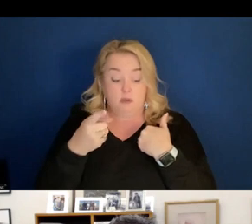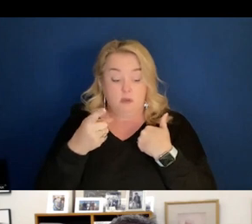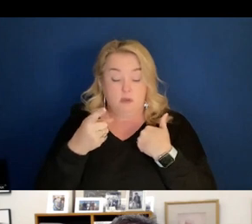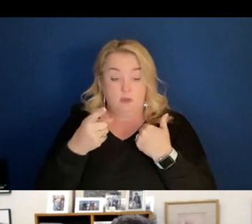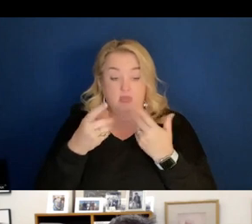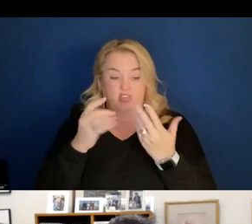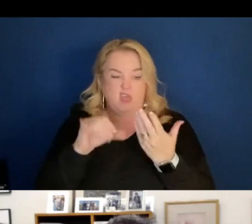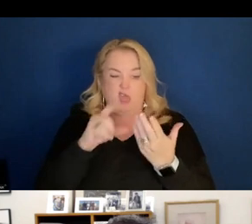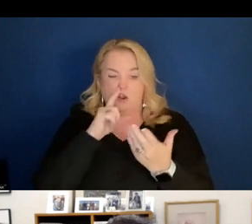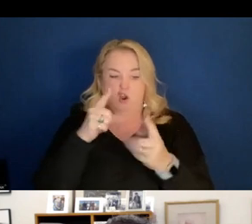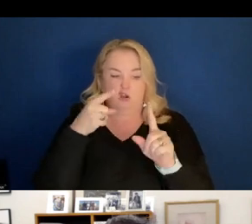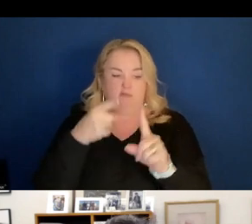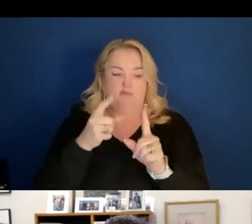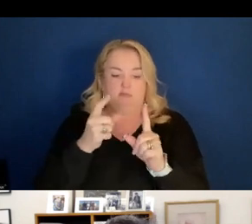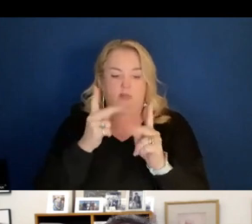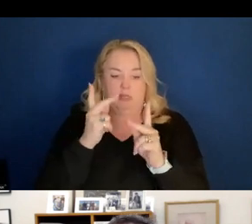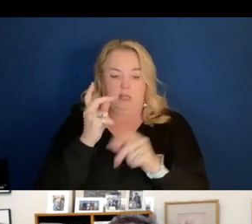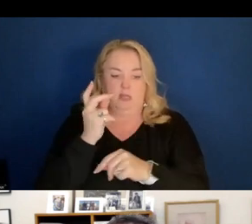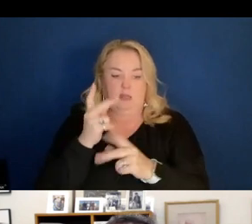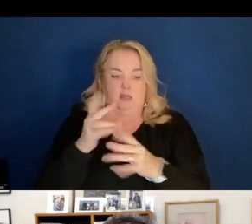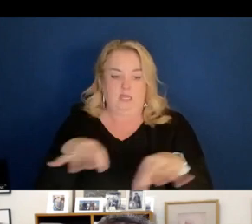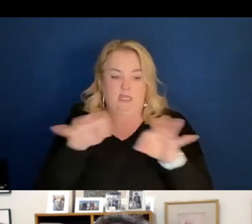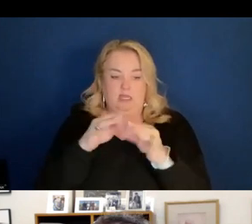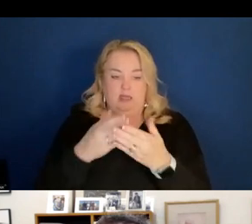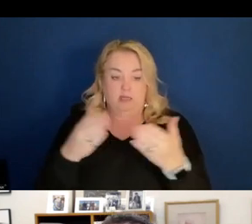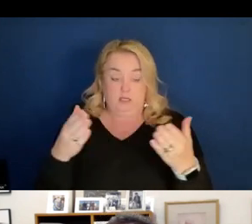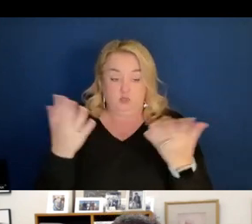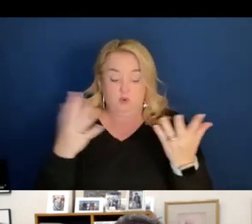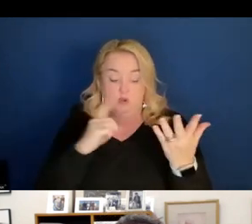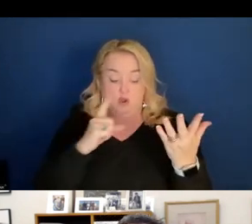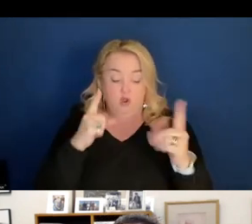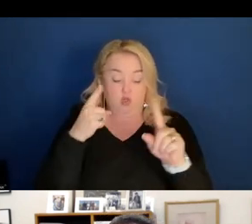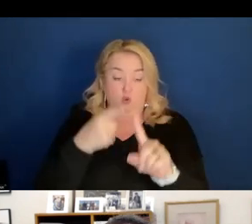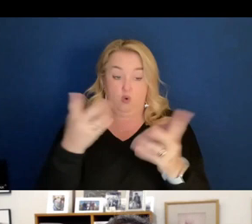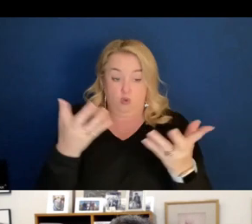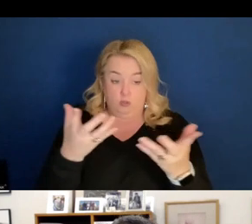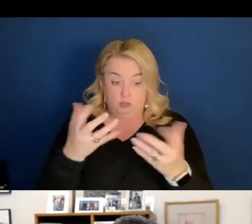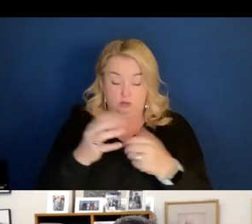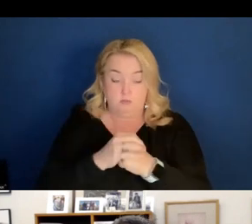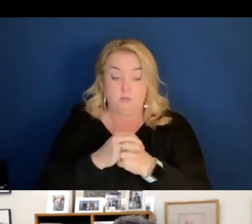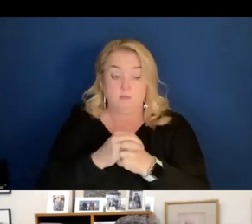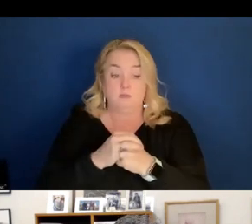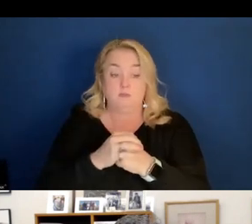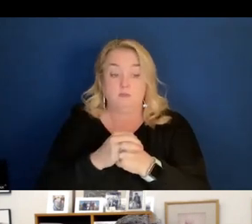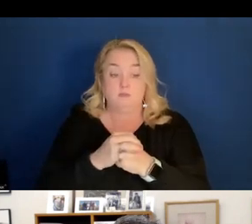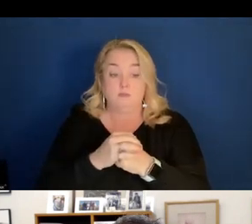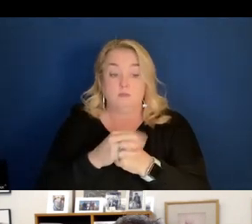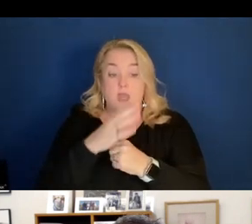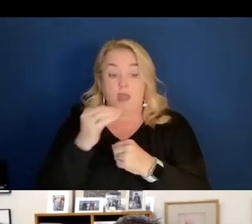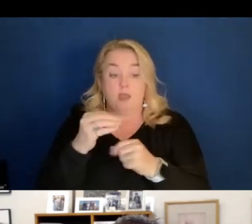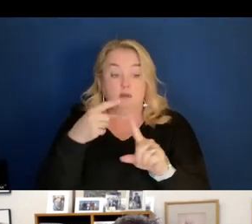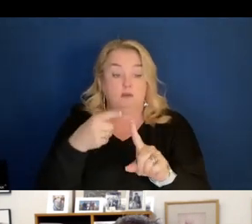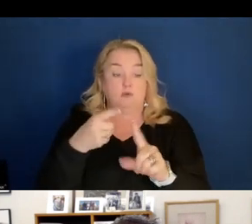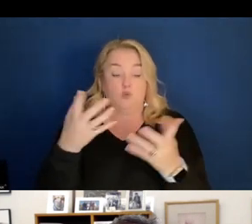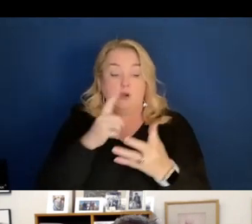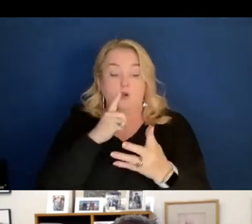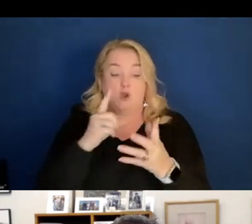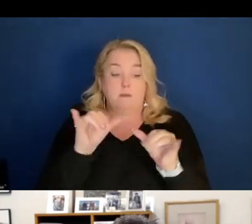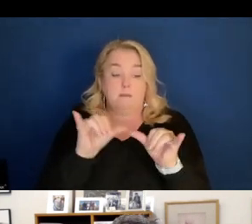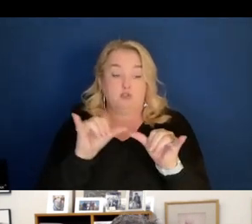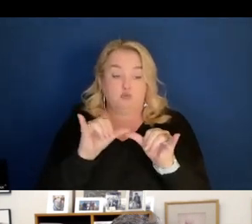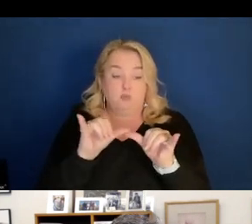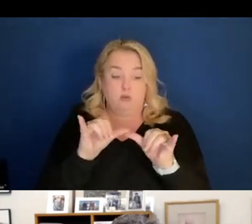these are the kind of the key things that we need to ask. What are our broad goals for our program, for our communications? And then what are these SMART